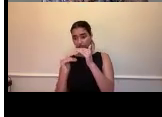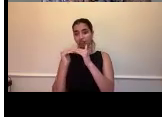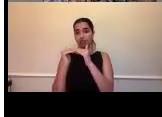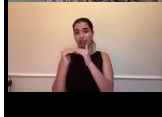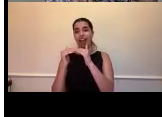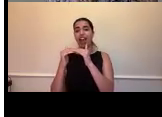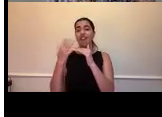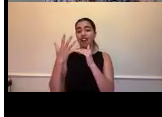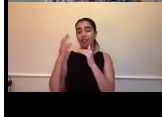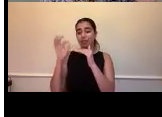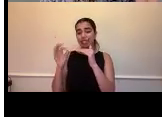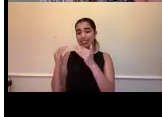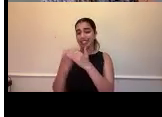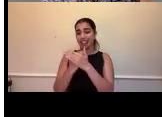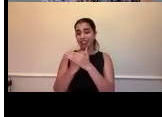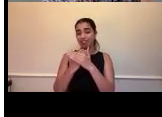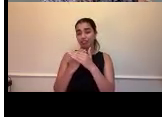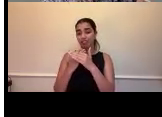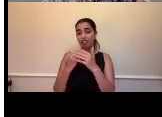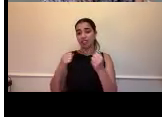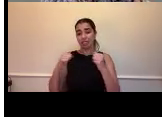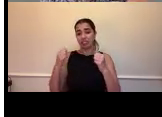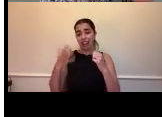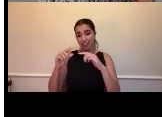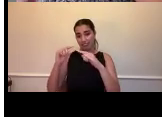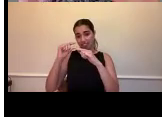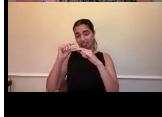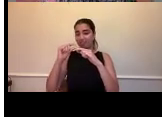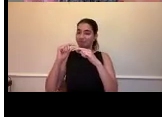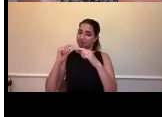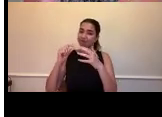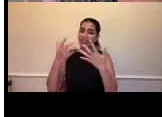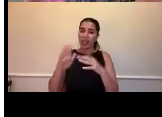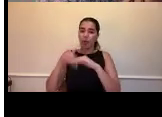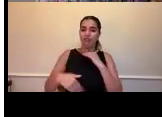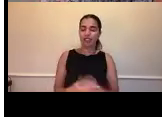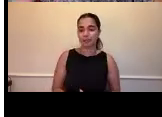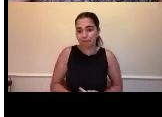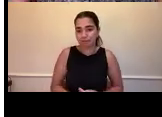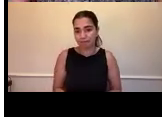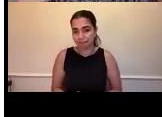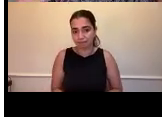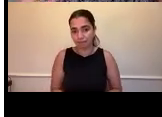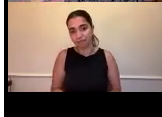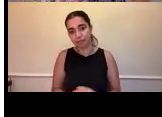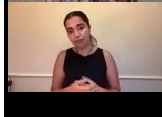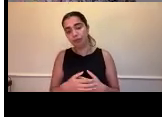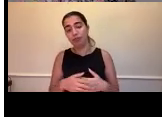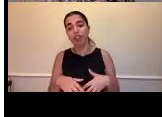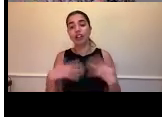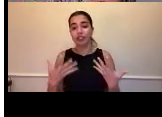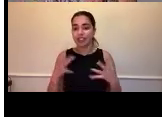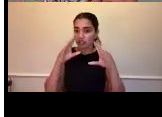space remaining based on our results. So this starts to give us an idea of how things are